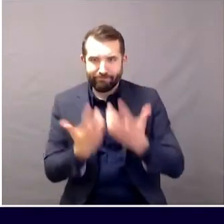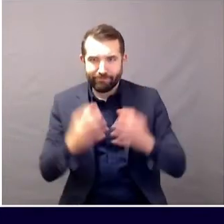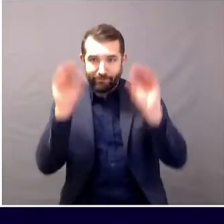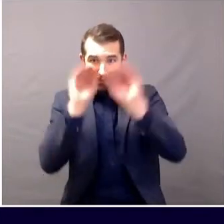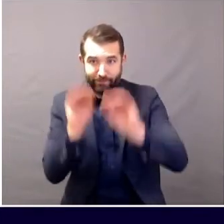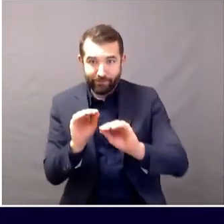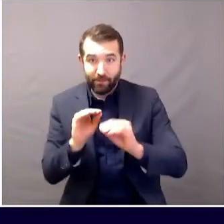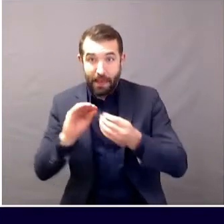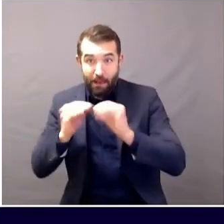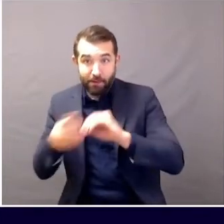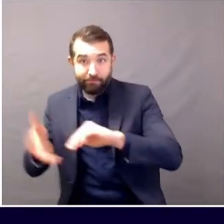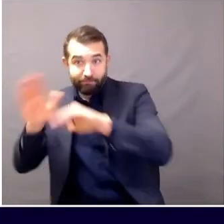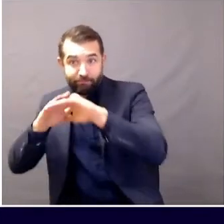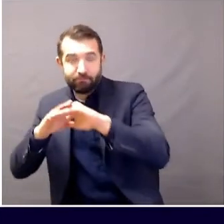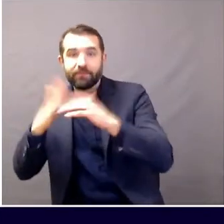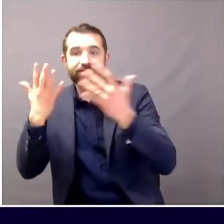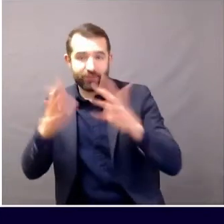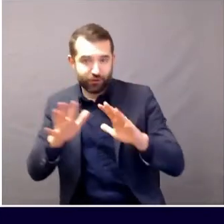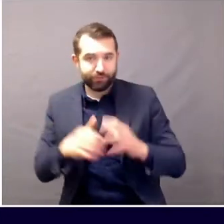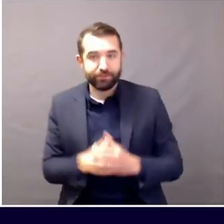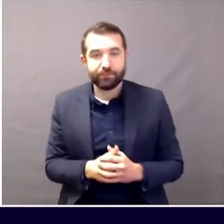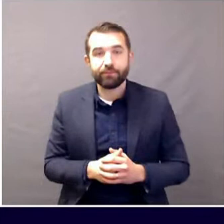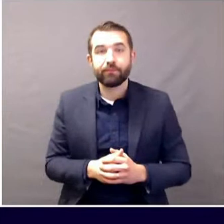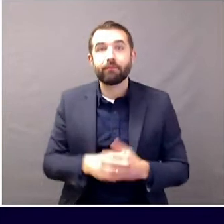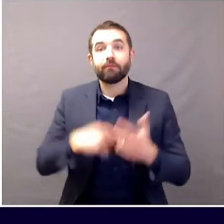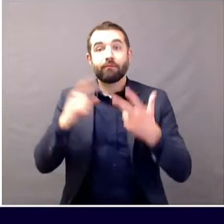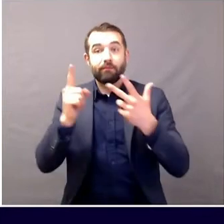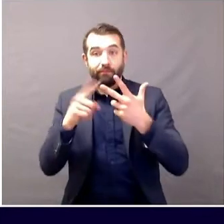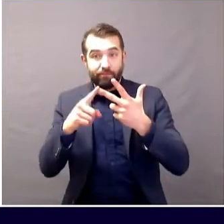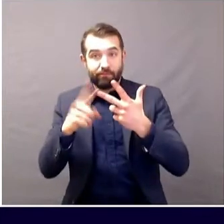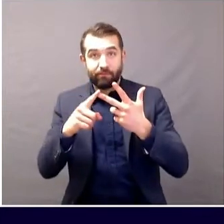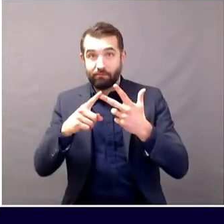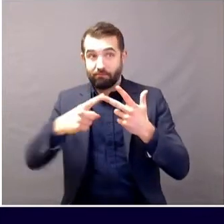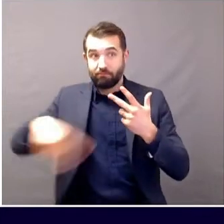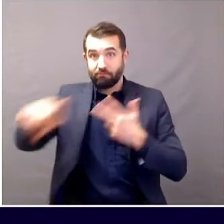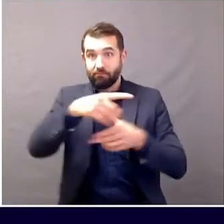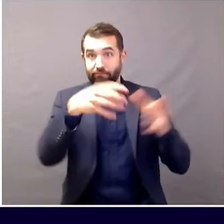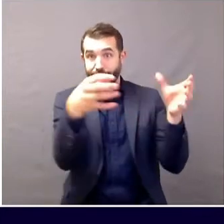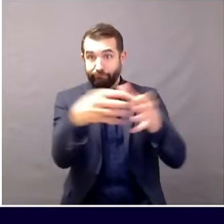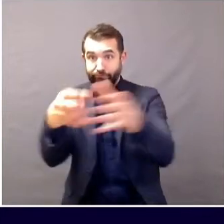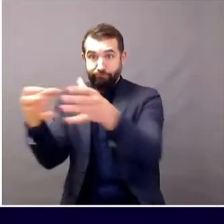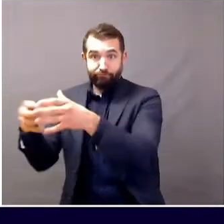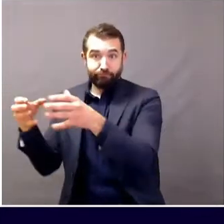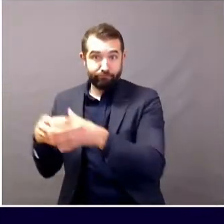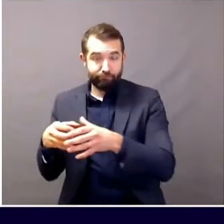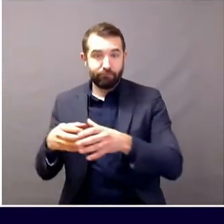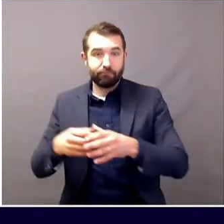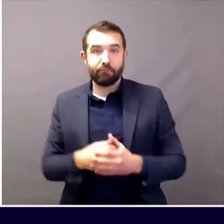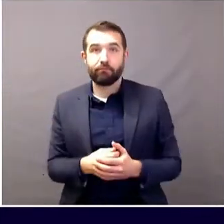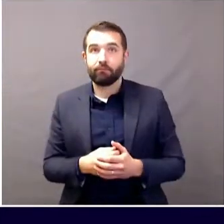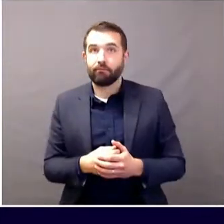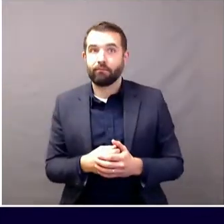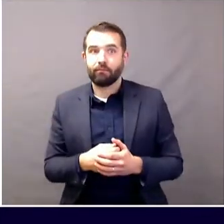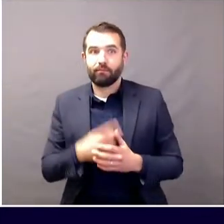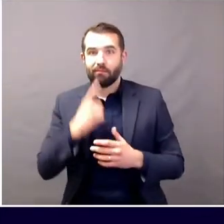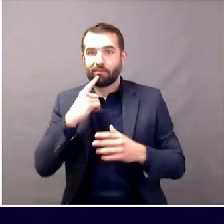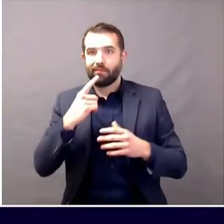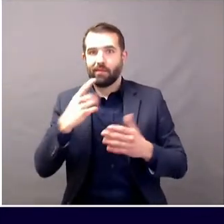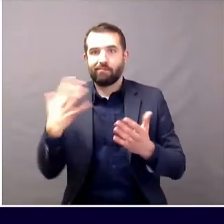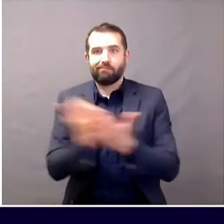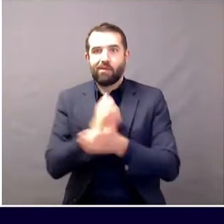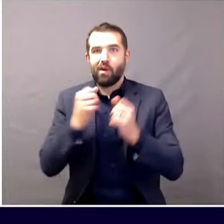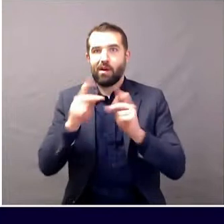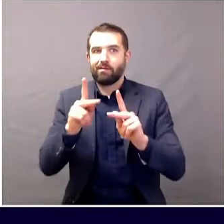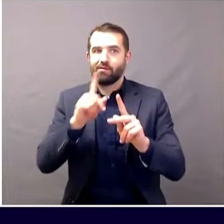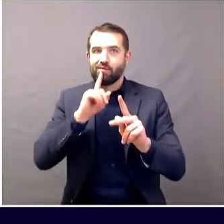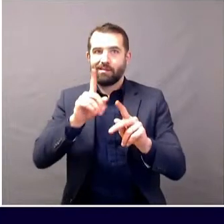are typified during the holiday season, be it Thanksgiving or last week's holidays, often present opportunities for spread,